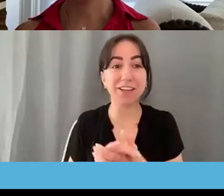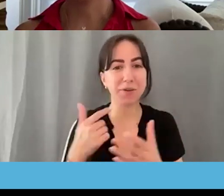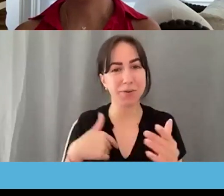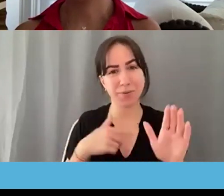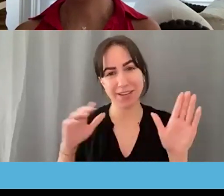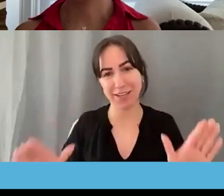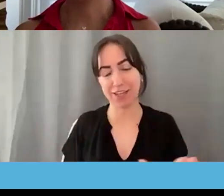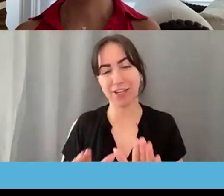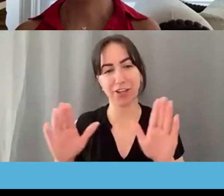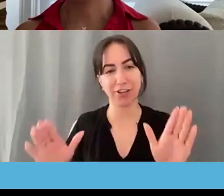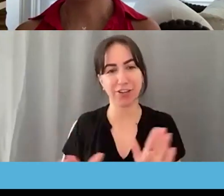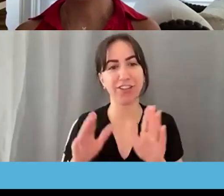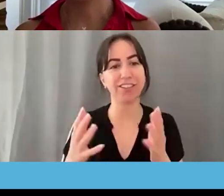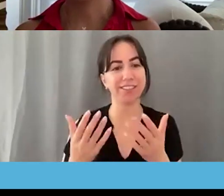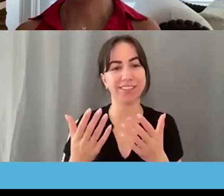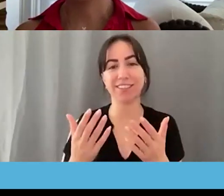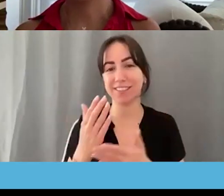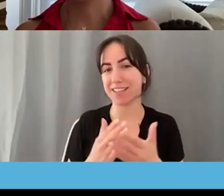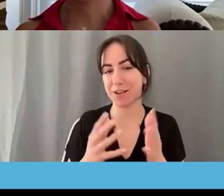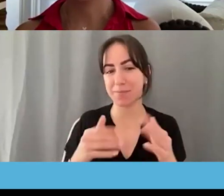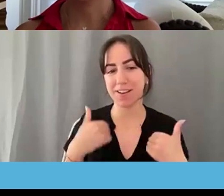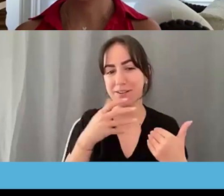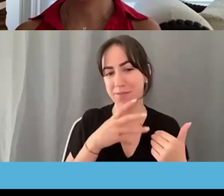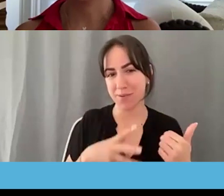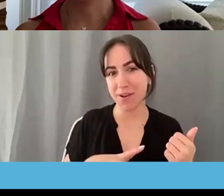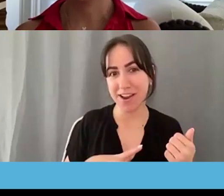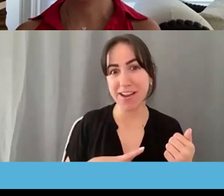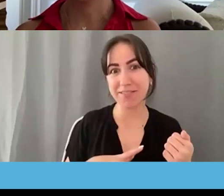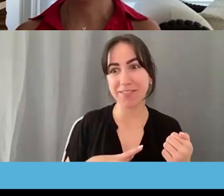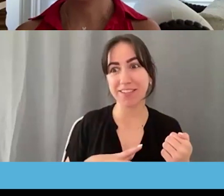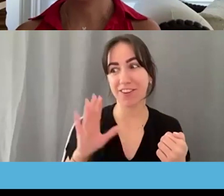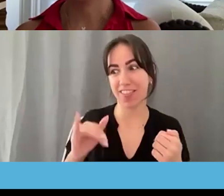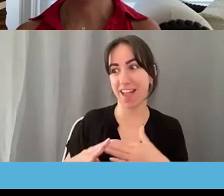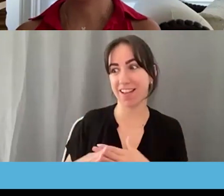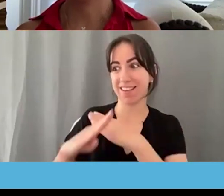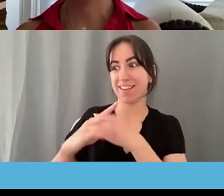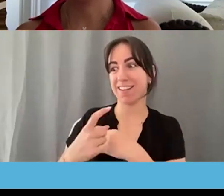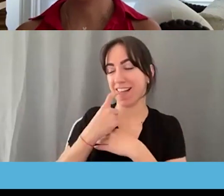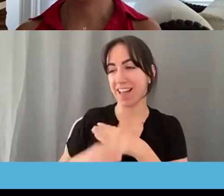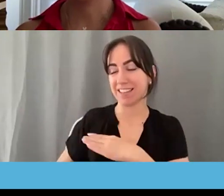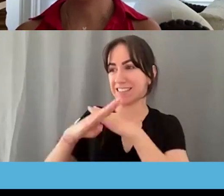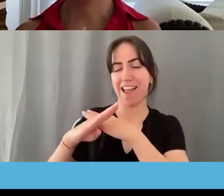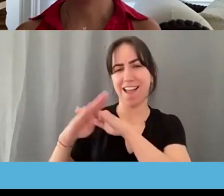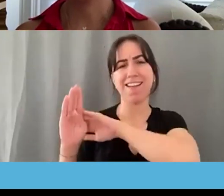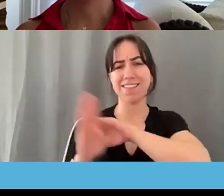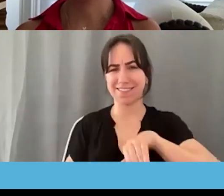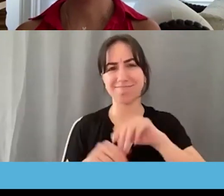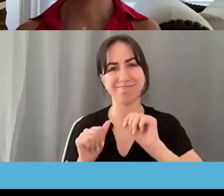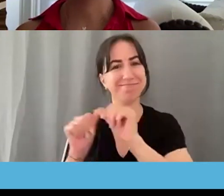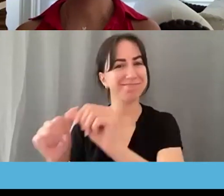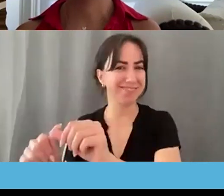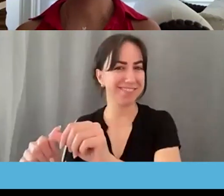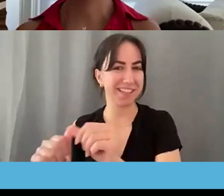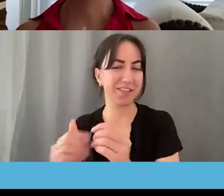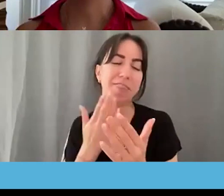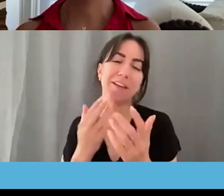encourage some young girls to shatter the glass ceiling in their lifetime. So thank you